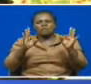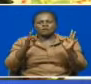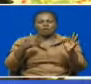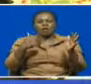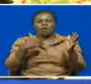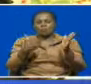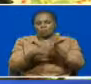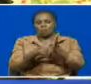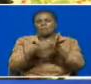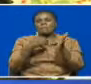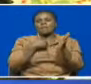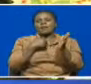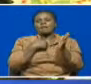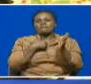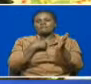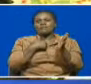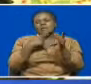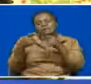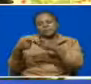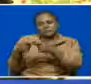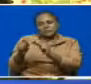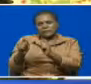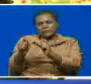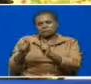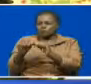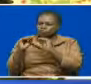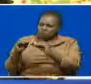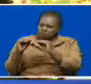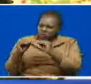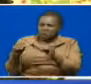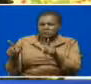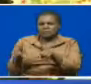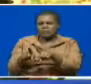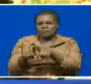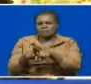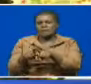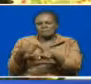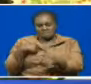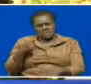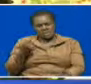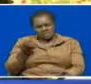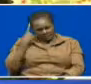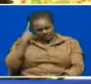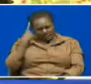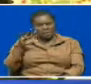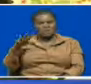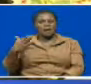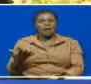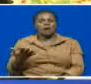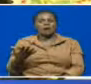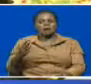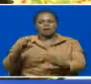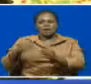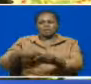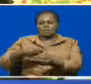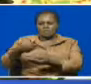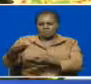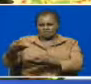problem with the same, and trying to sensitize on the same, because I've come to realize it's a give and